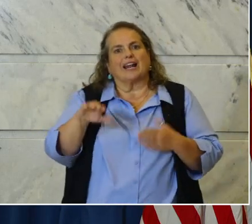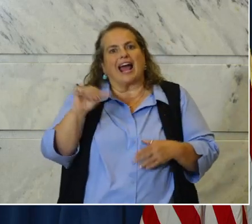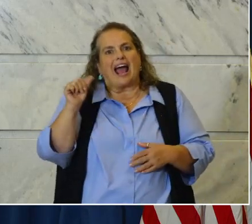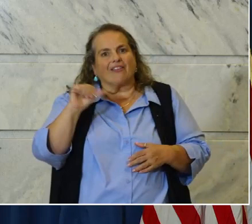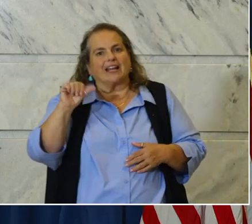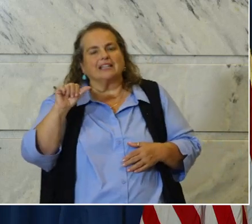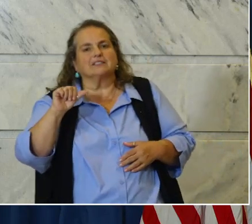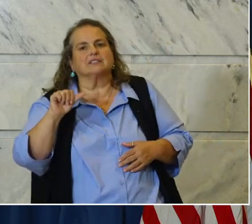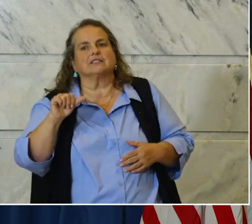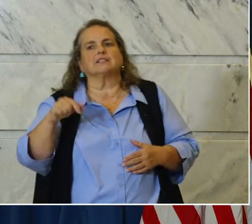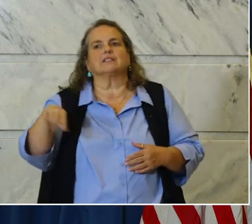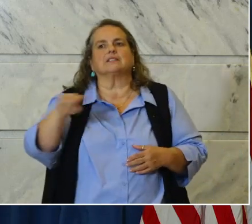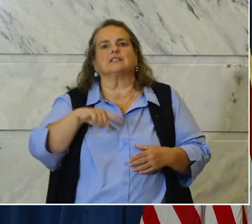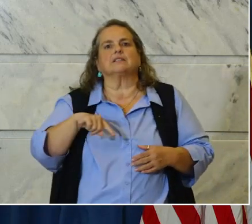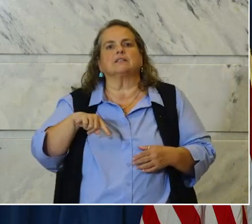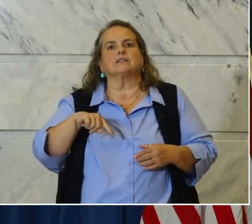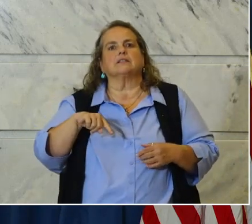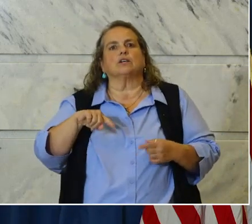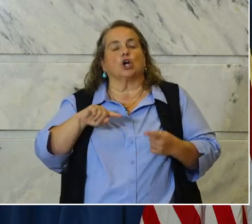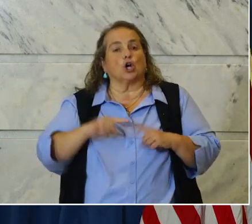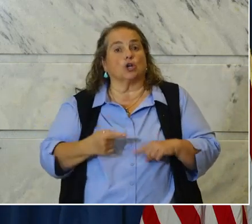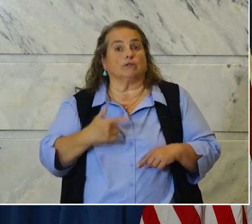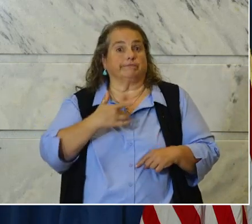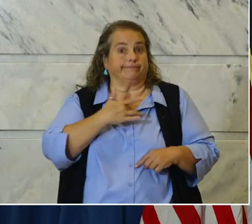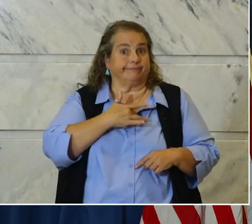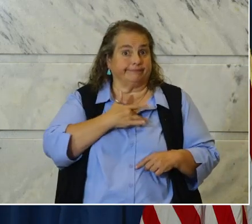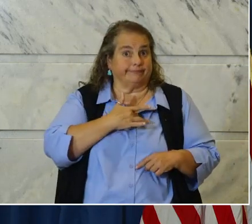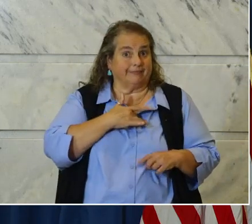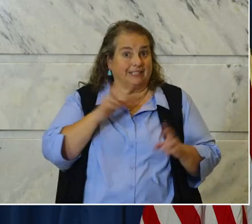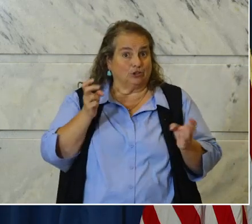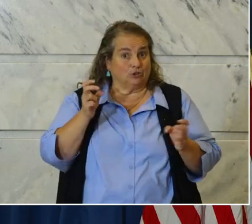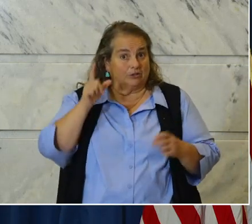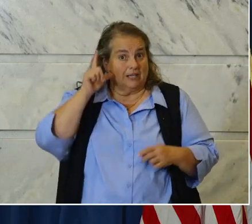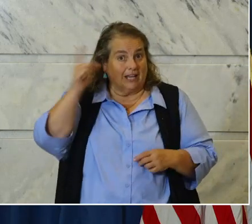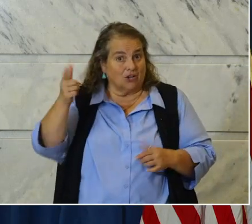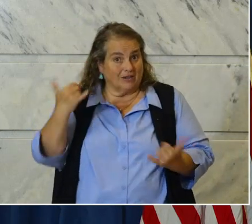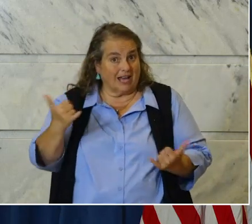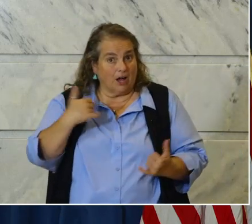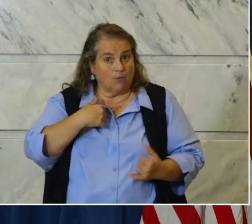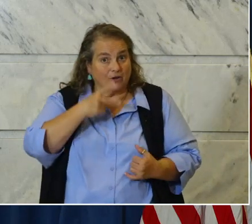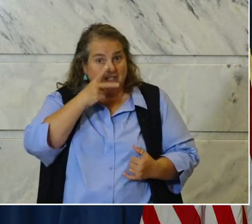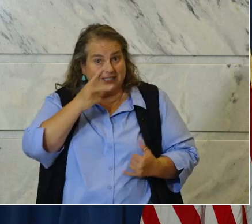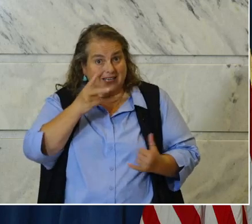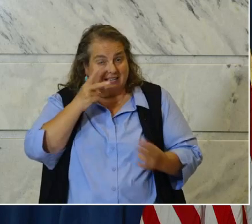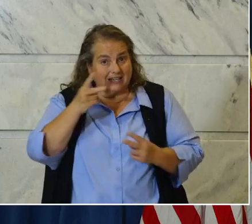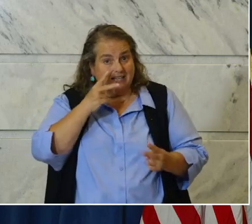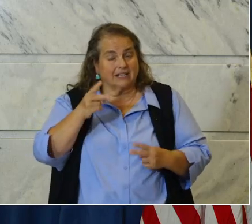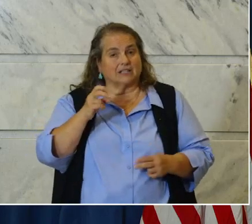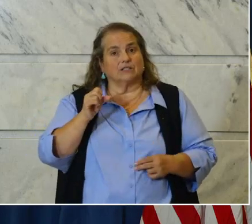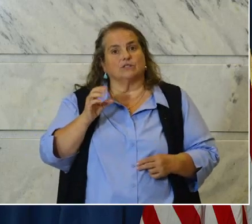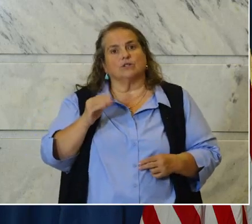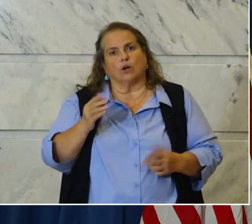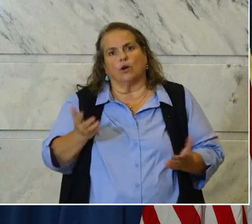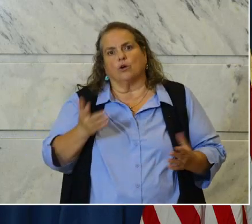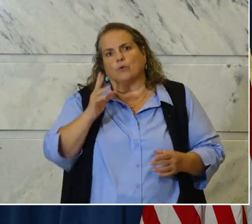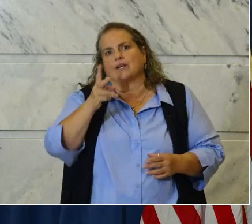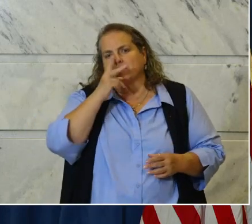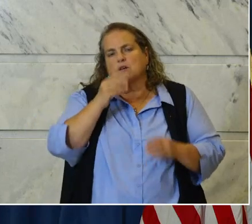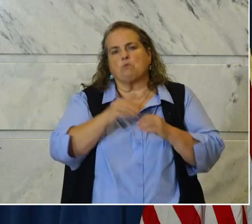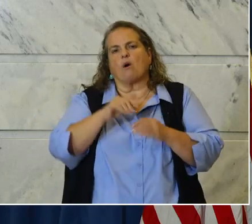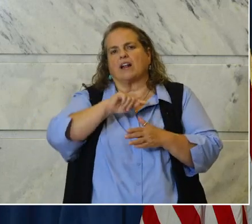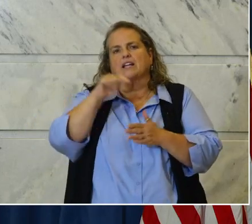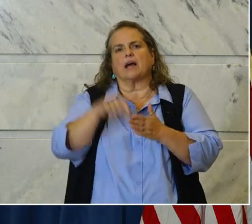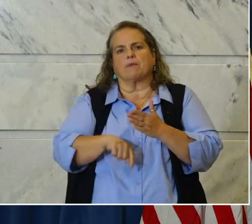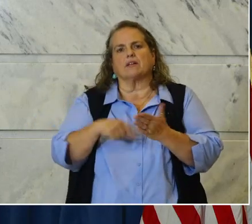or herself, myocarditis being something that's being seen out there. So I think that you'll see a more in-depth